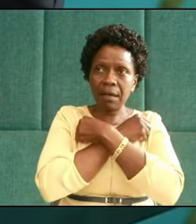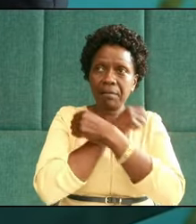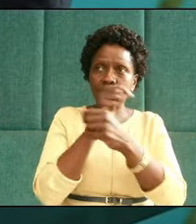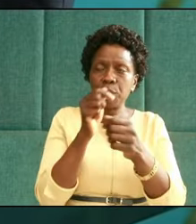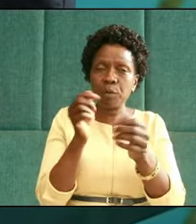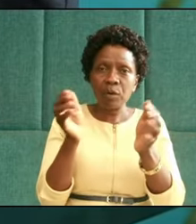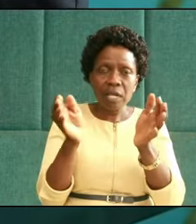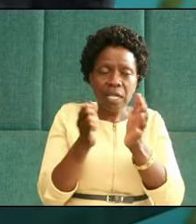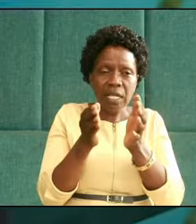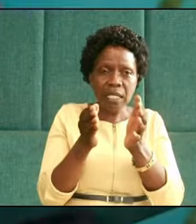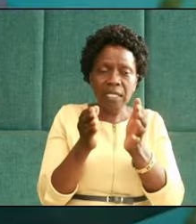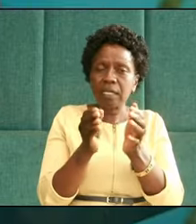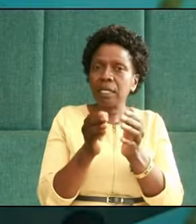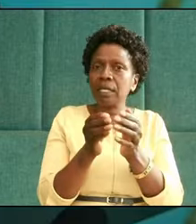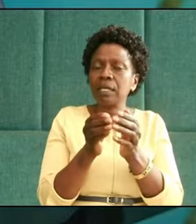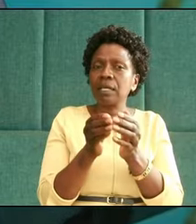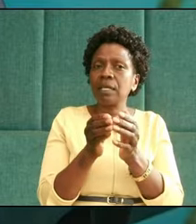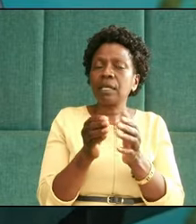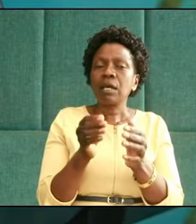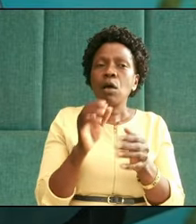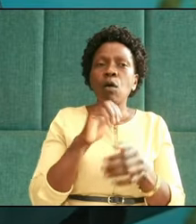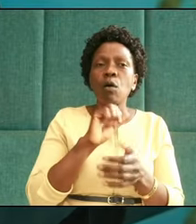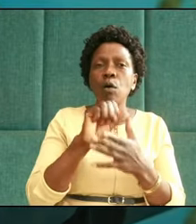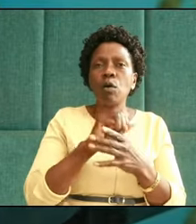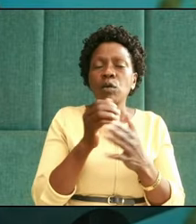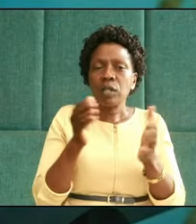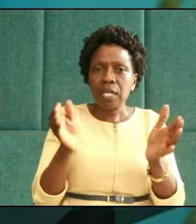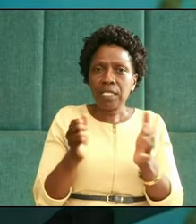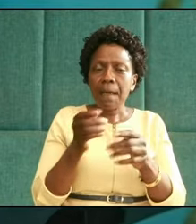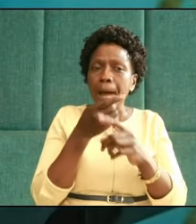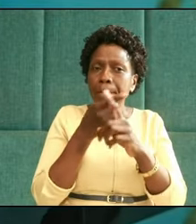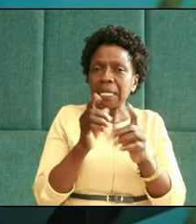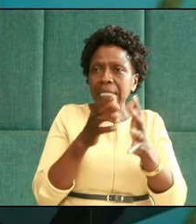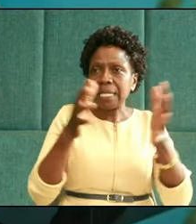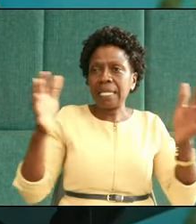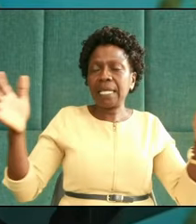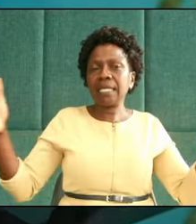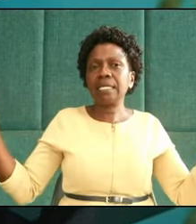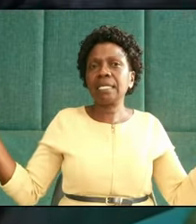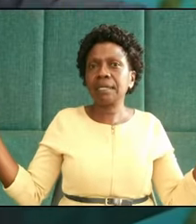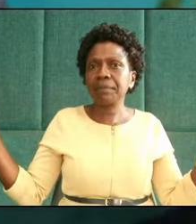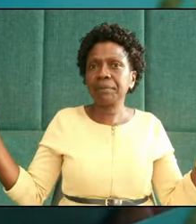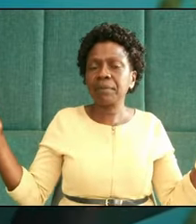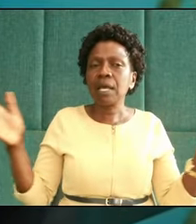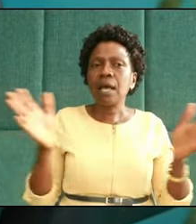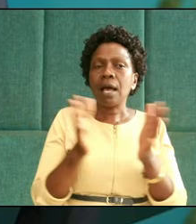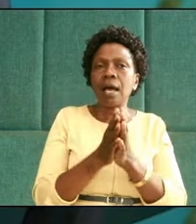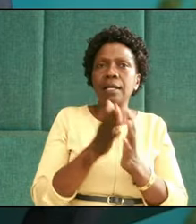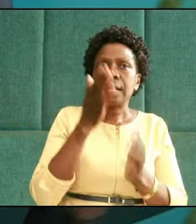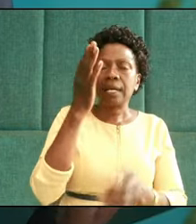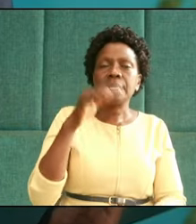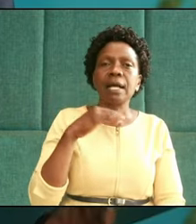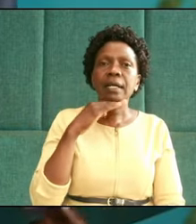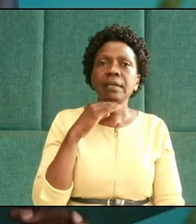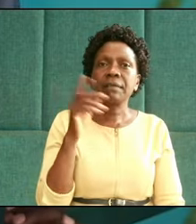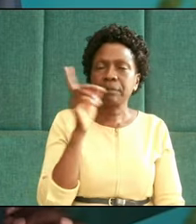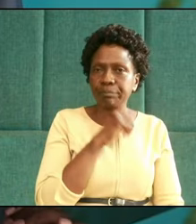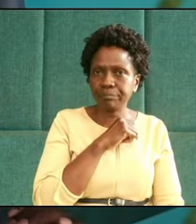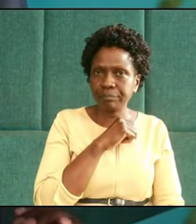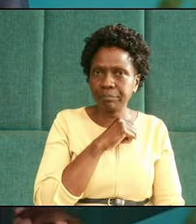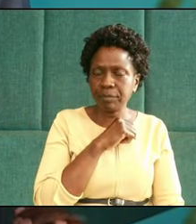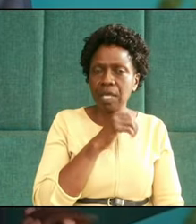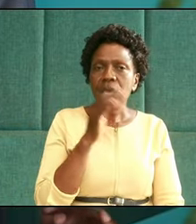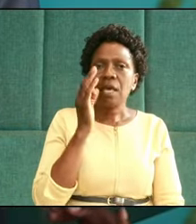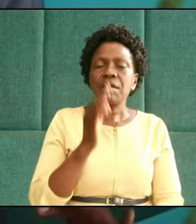much. I love you this much. And he stretched the hand and he died. If you want